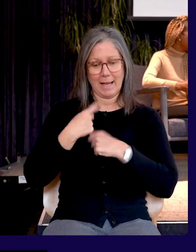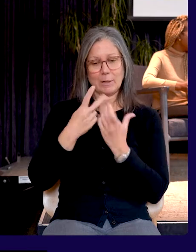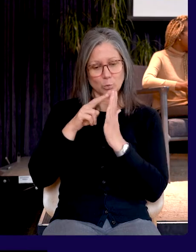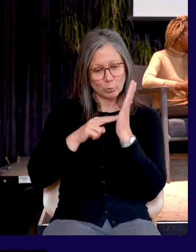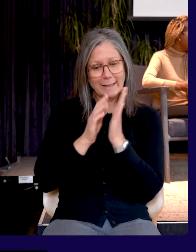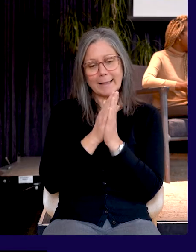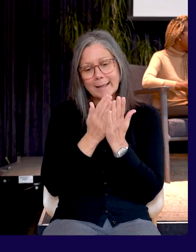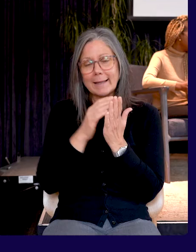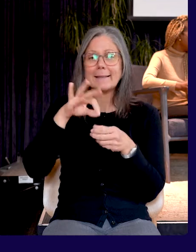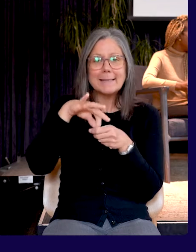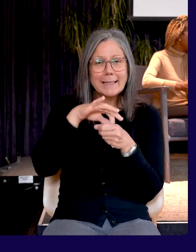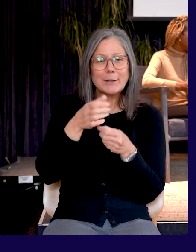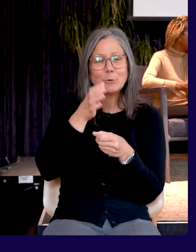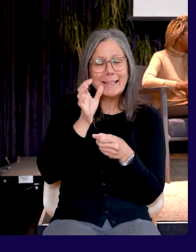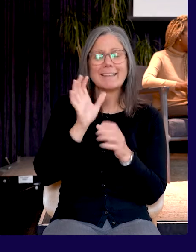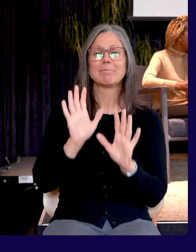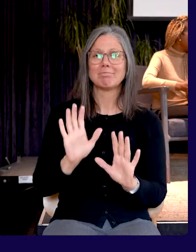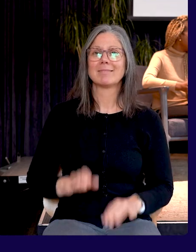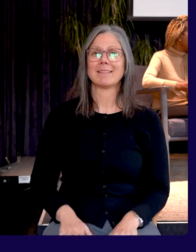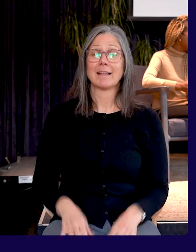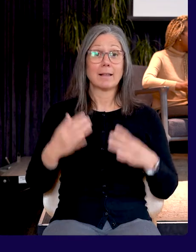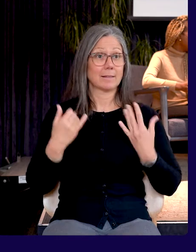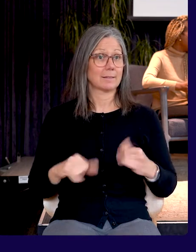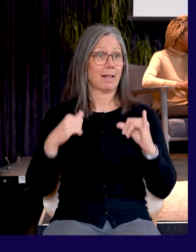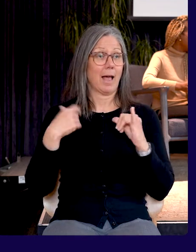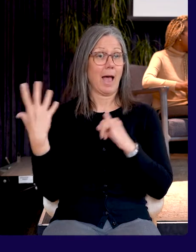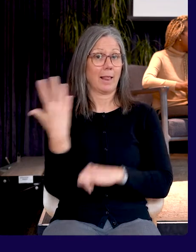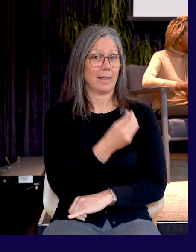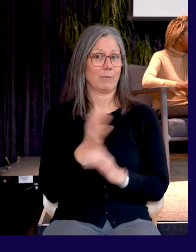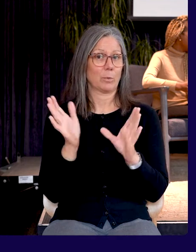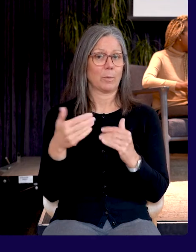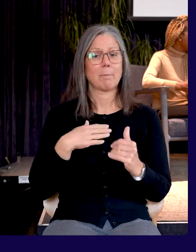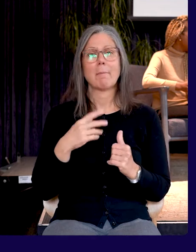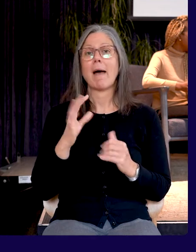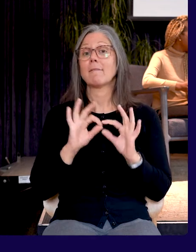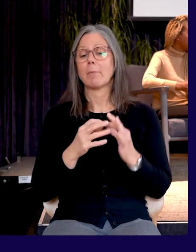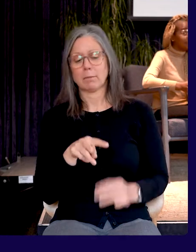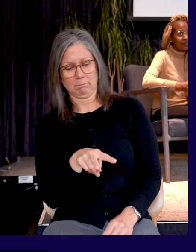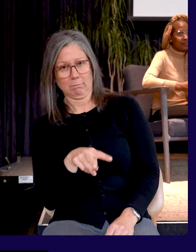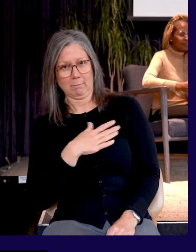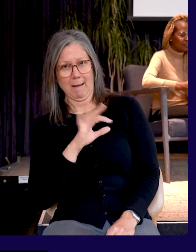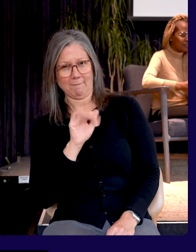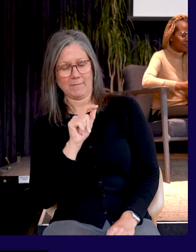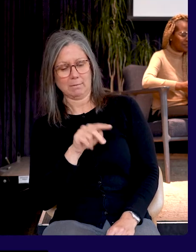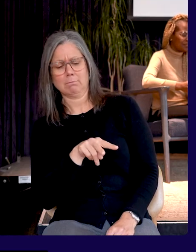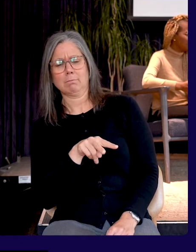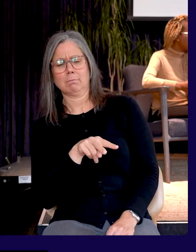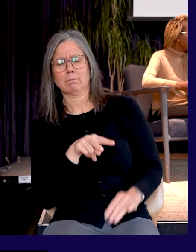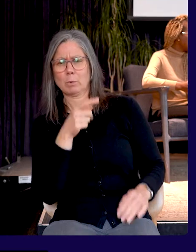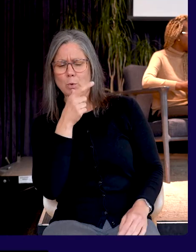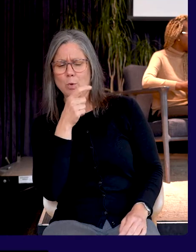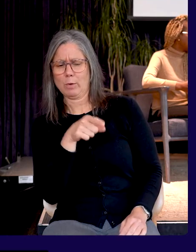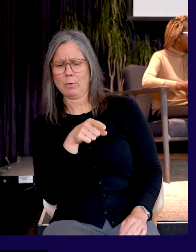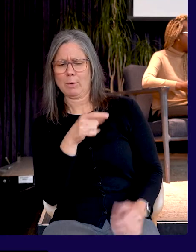novel and drink my tea. And so still, when I walk out of the room, my family kind of looks down at my feet first to find out who